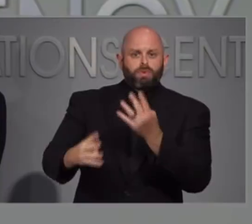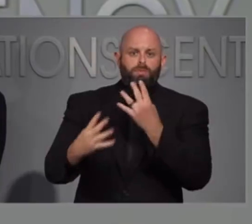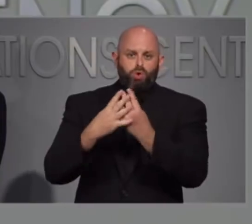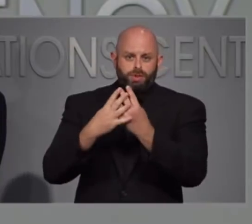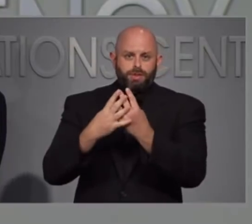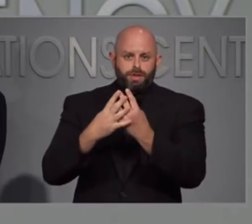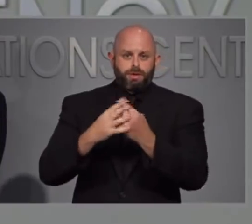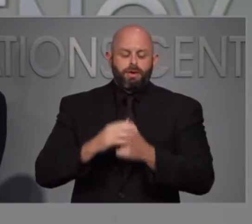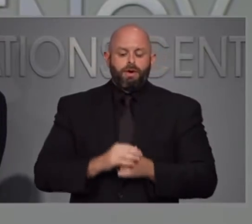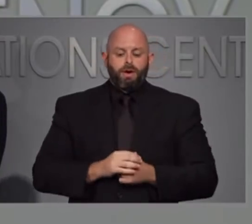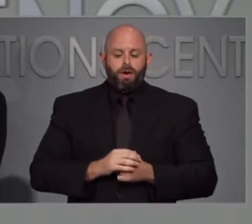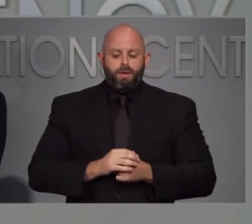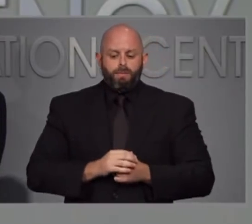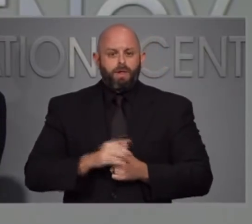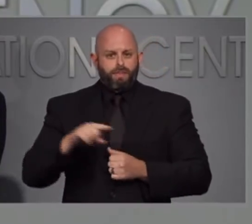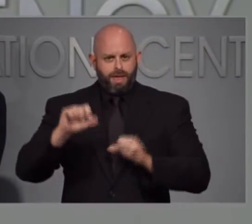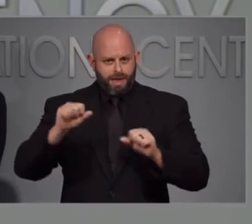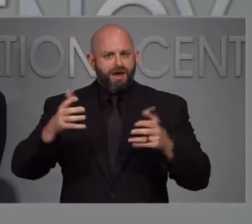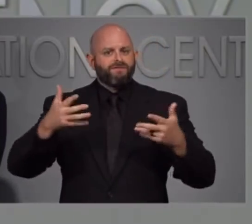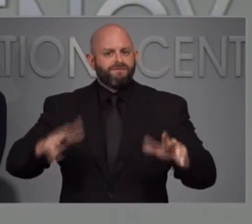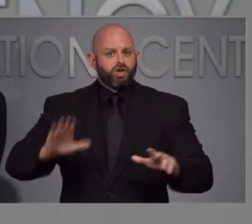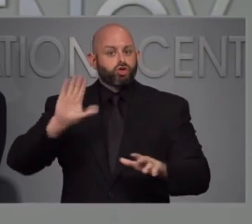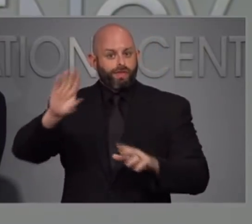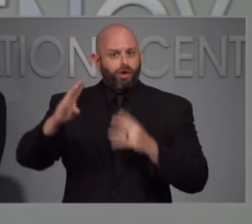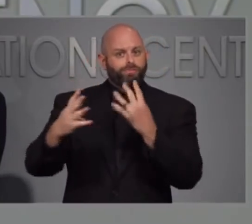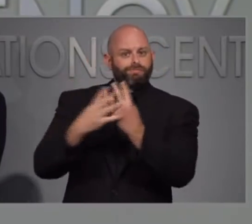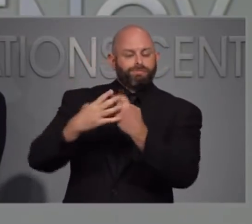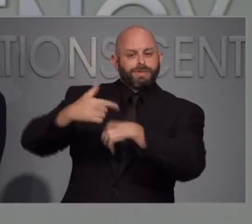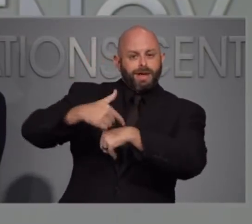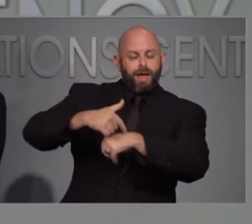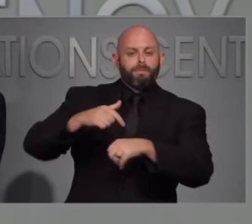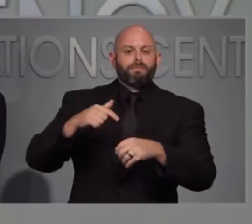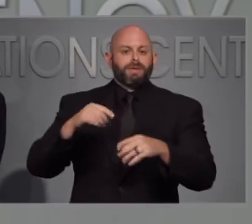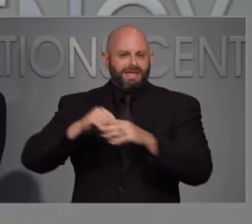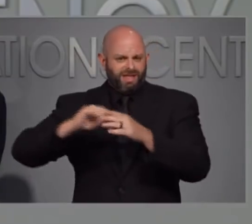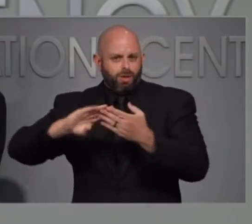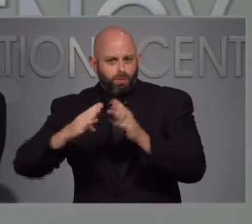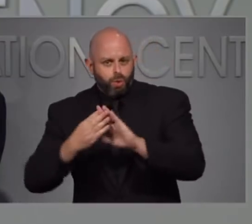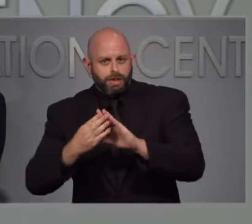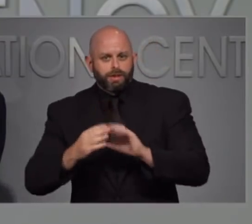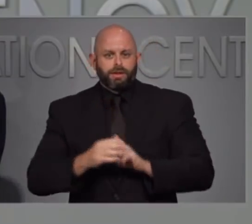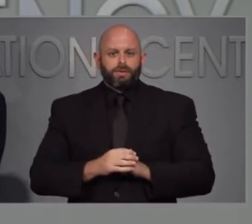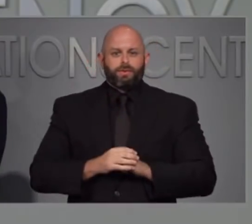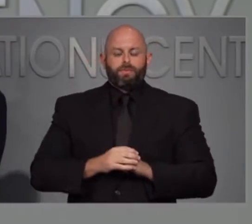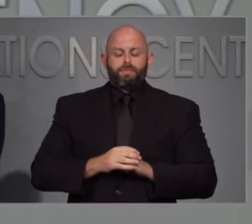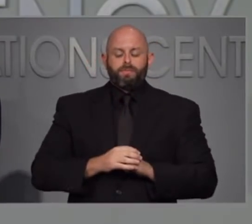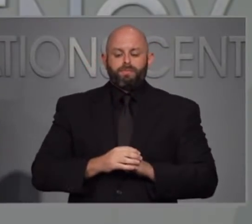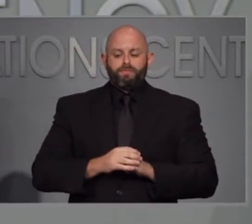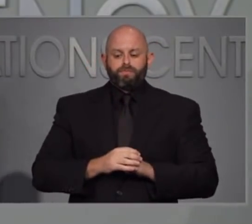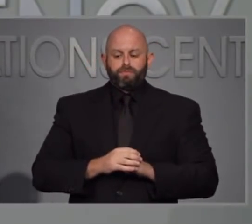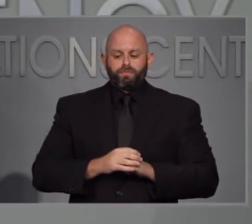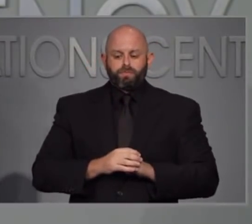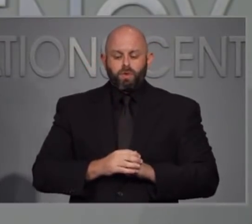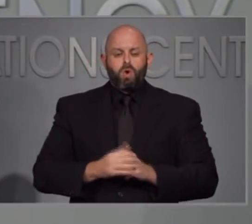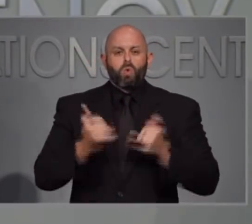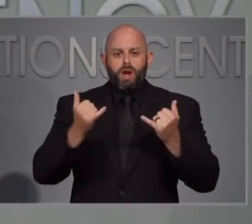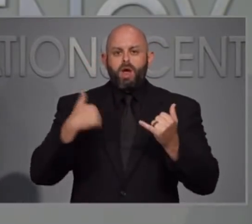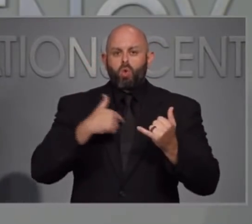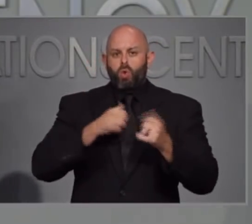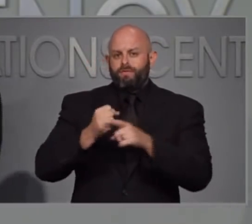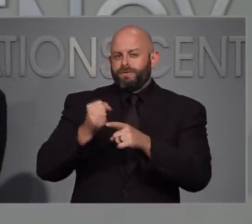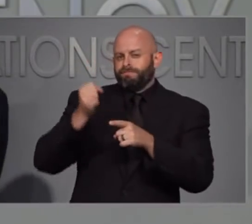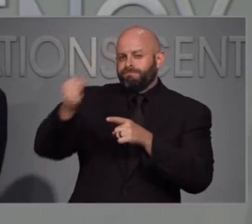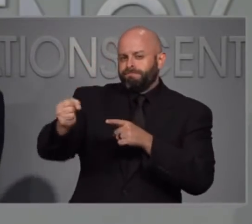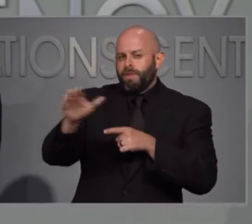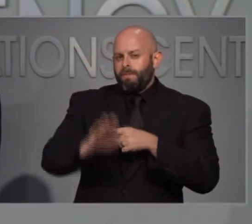can finish their sentences under community supervision. Right now, we have placed about 380